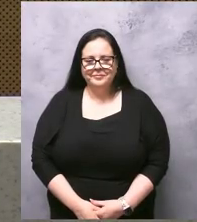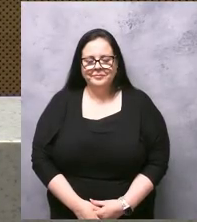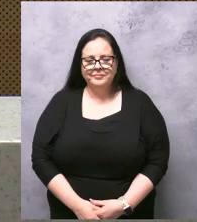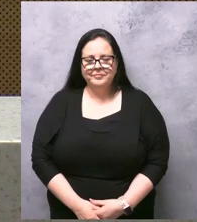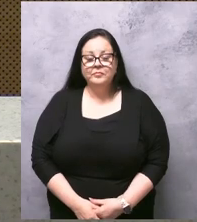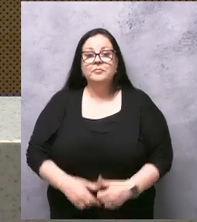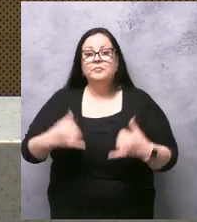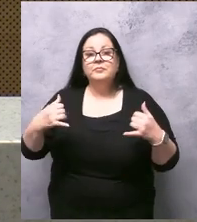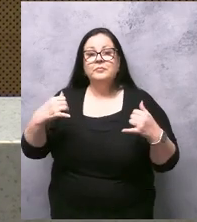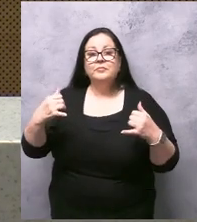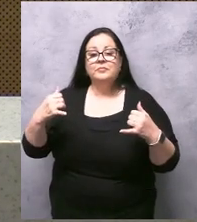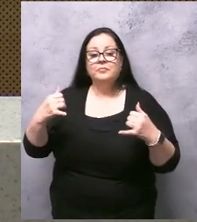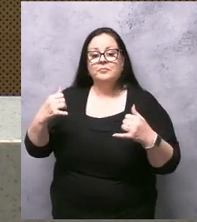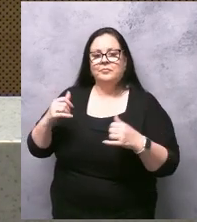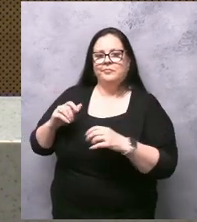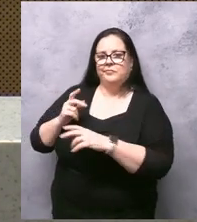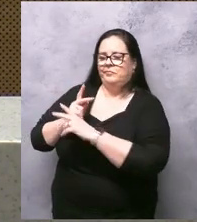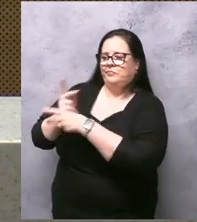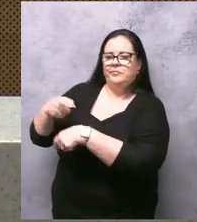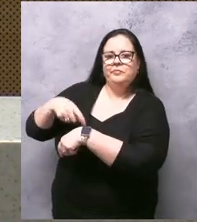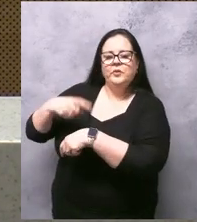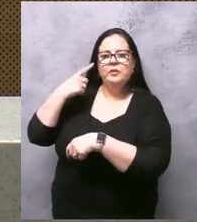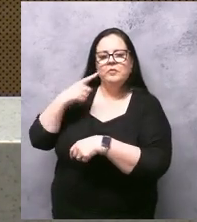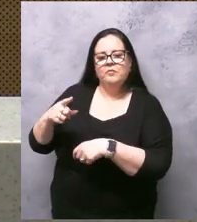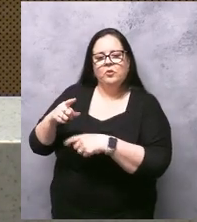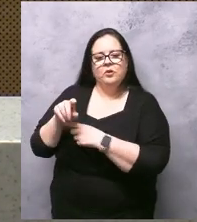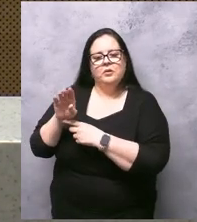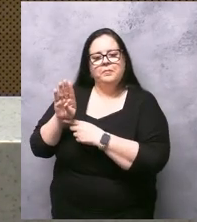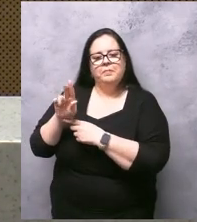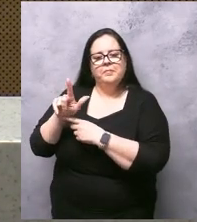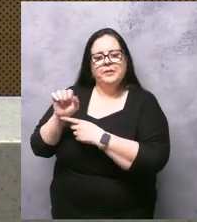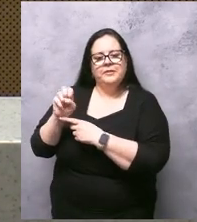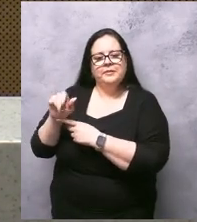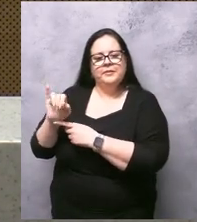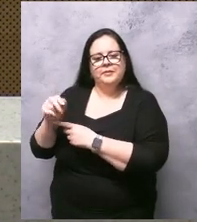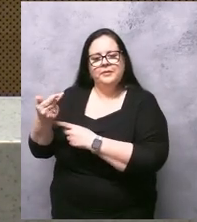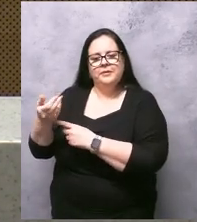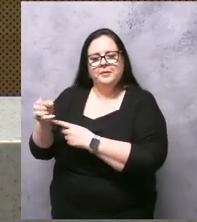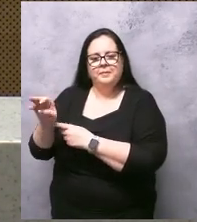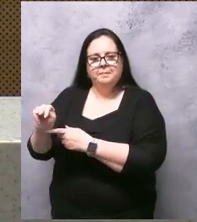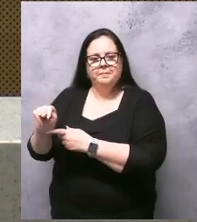At this time, Dr. Blassingame will read the district's vision and mission statement.